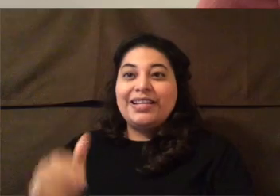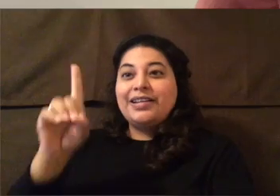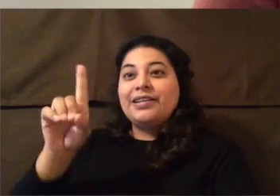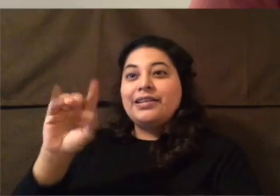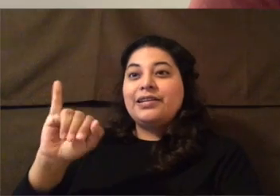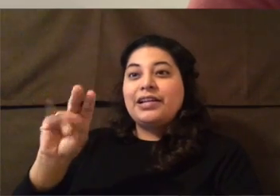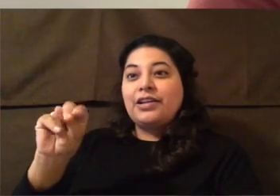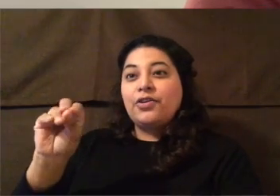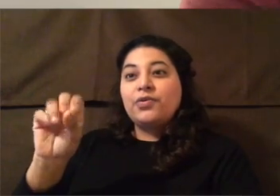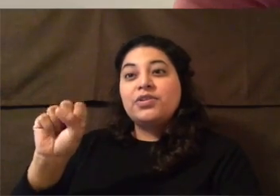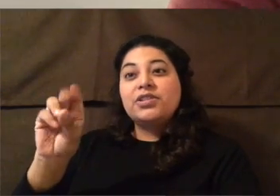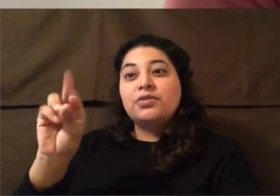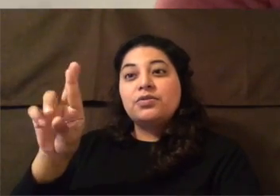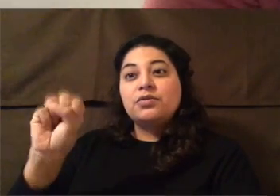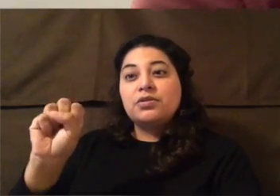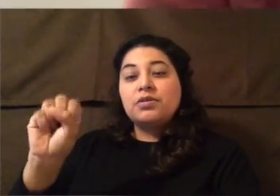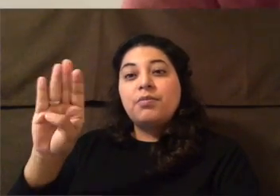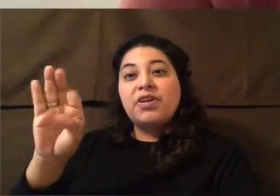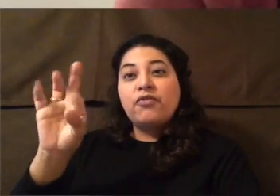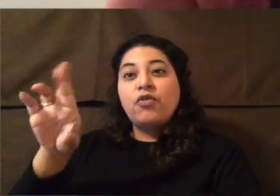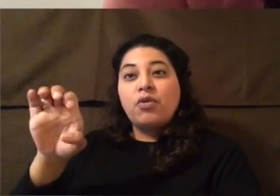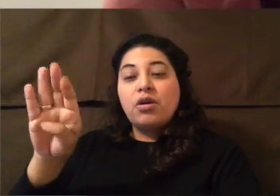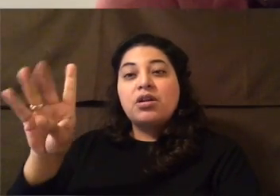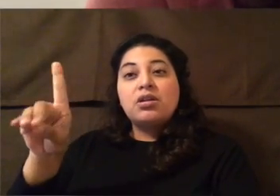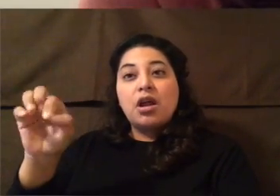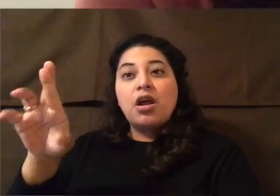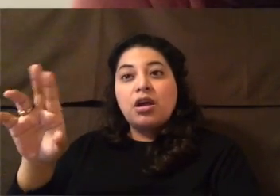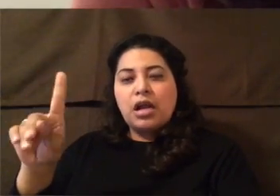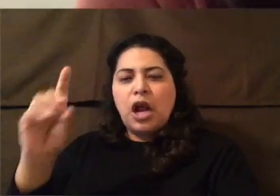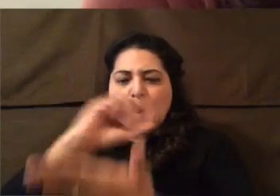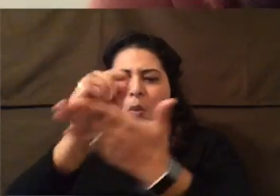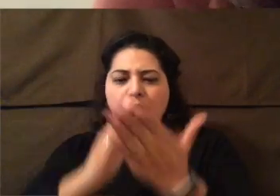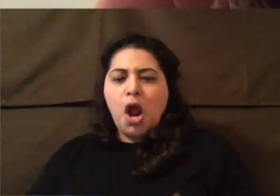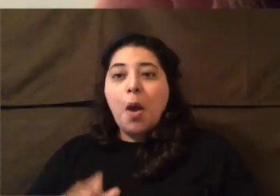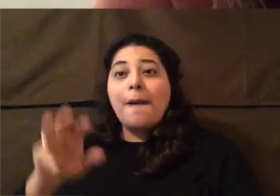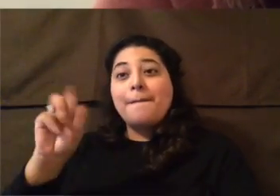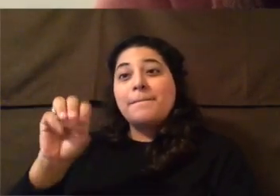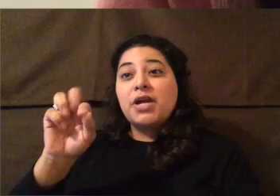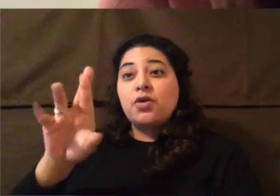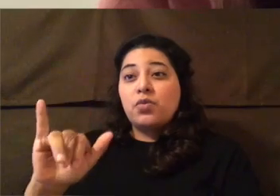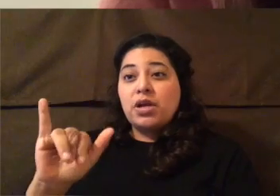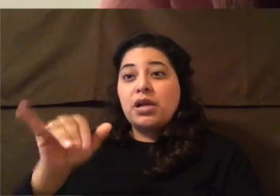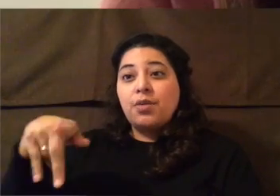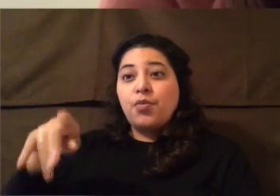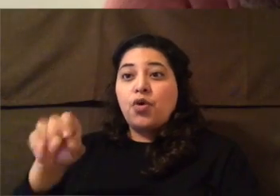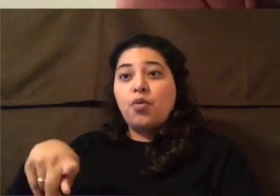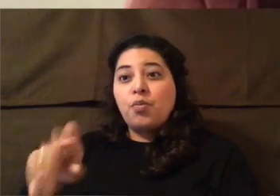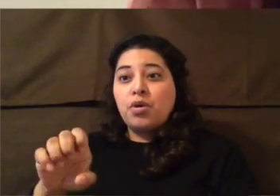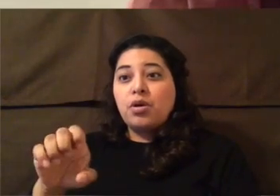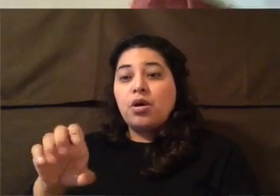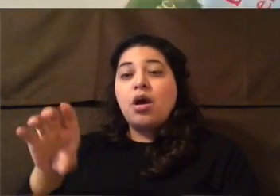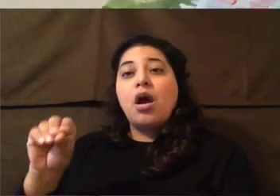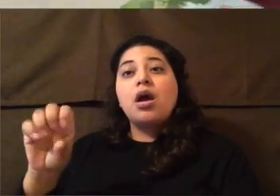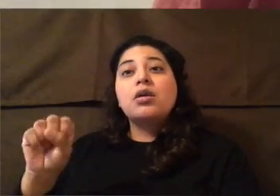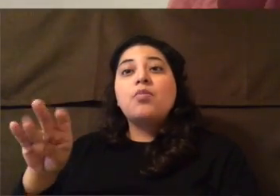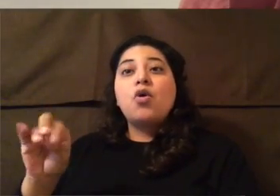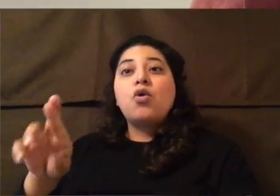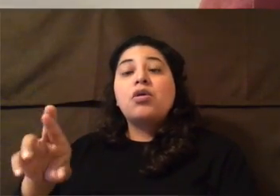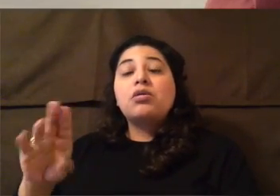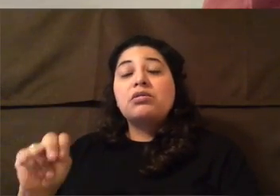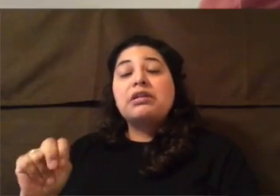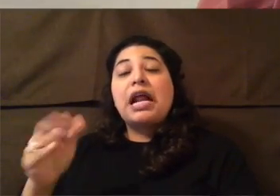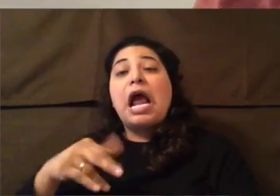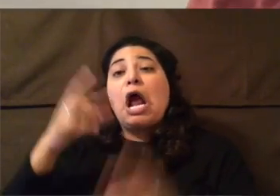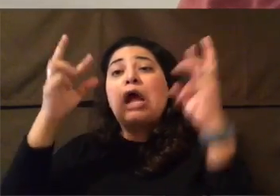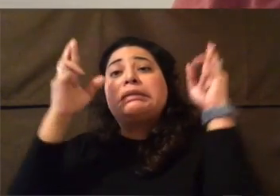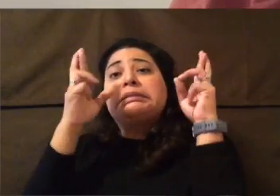book together, Dinosaurs Before Dark by Mary Pope. Osborne. I hope that you have enjoyed